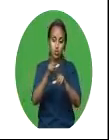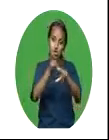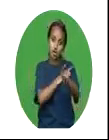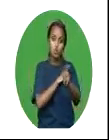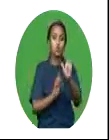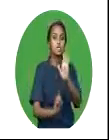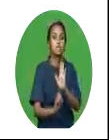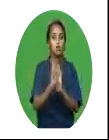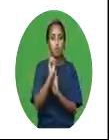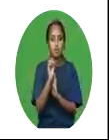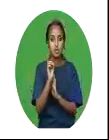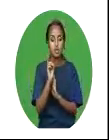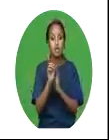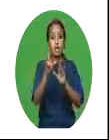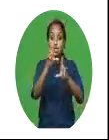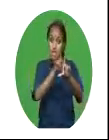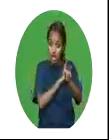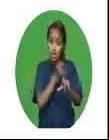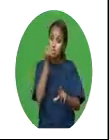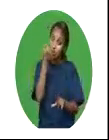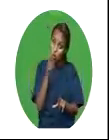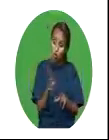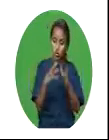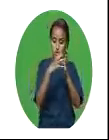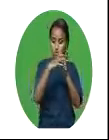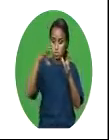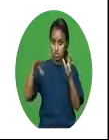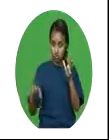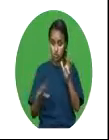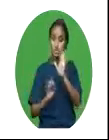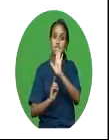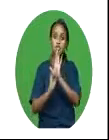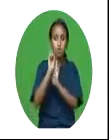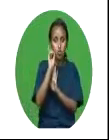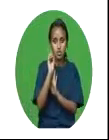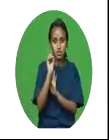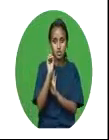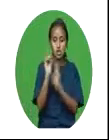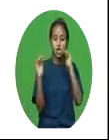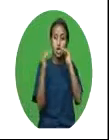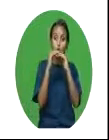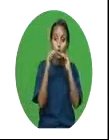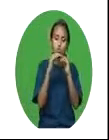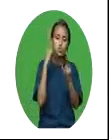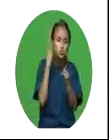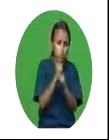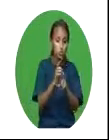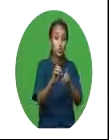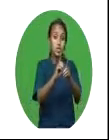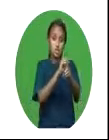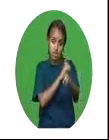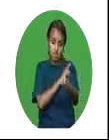development. The length or the stretch out of the development is equal to the true